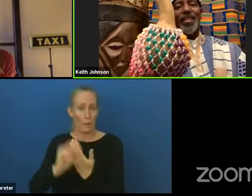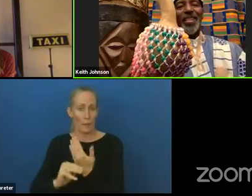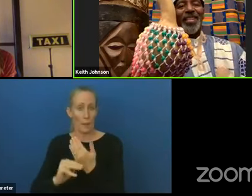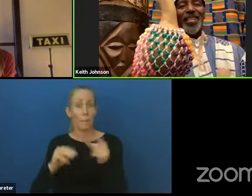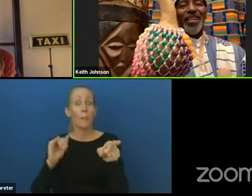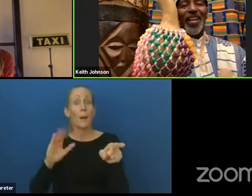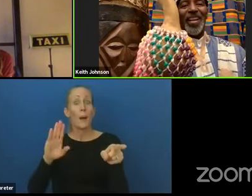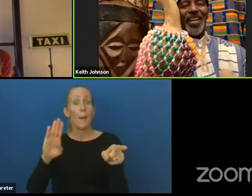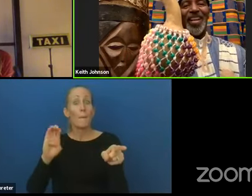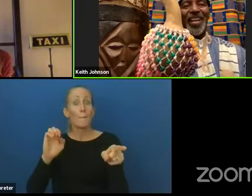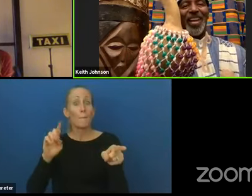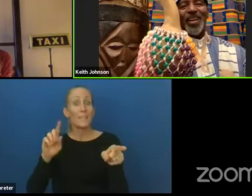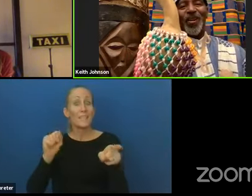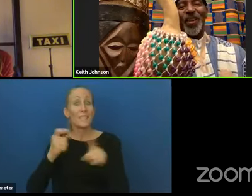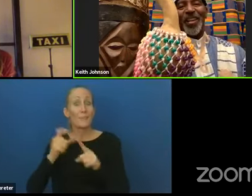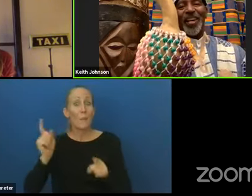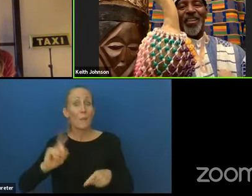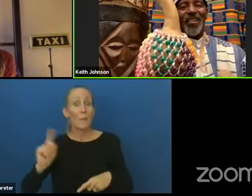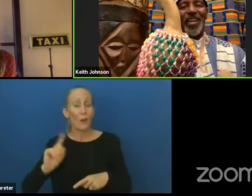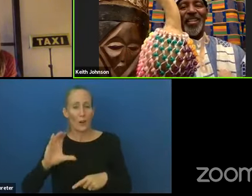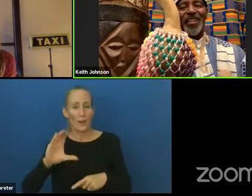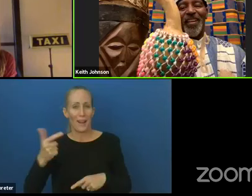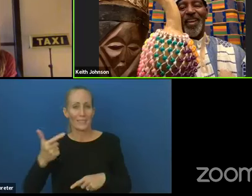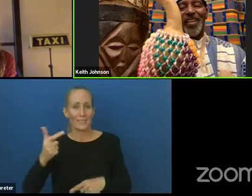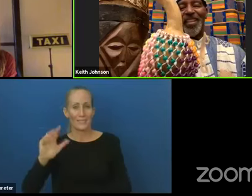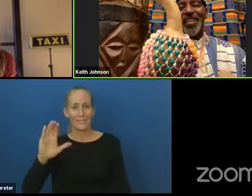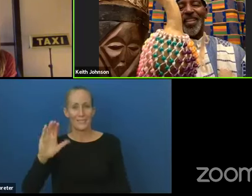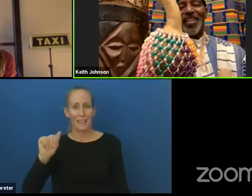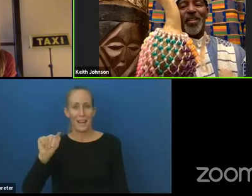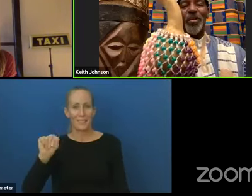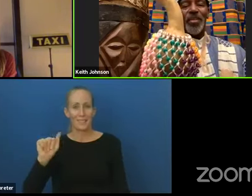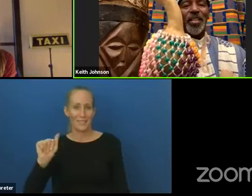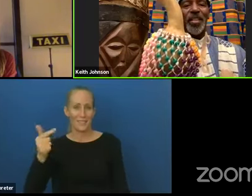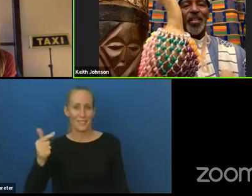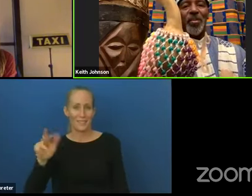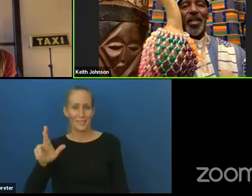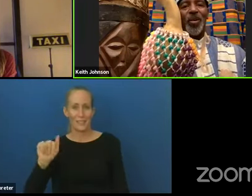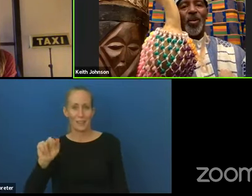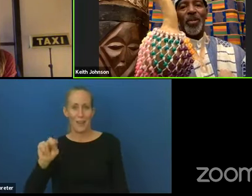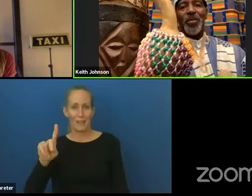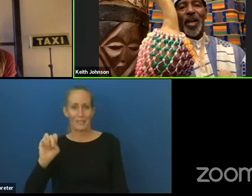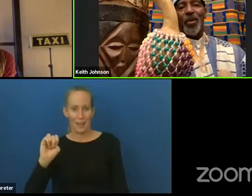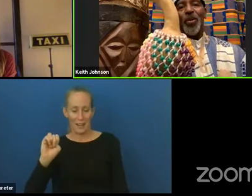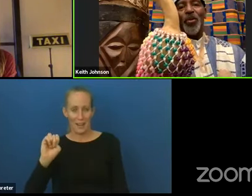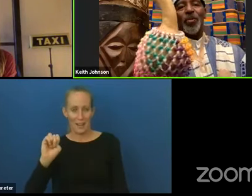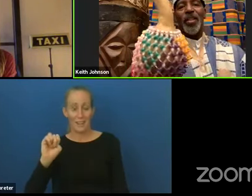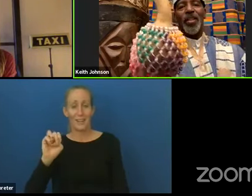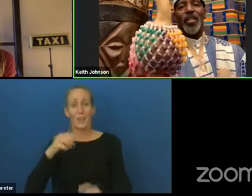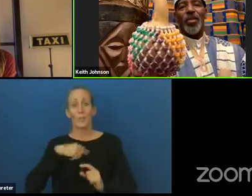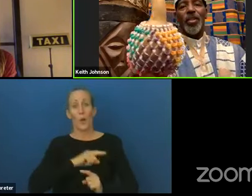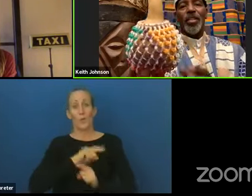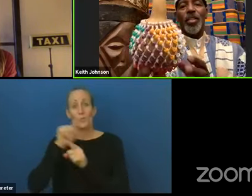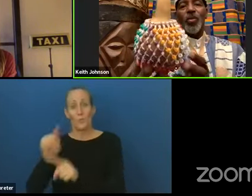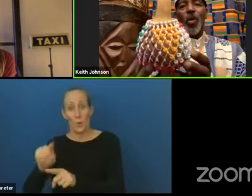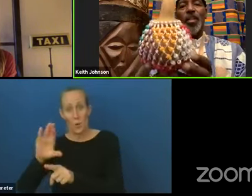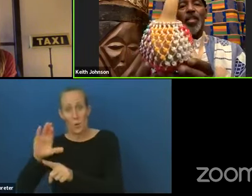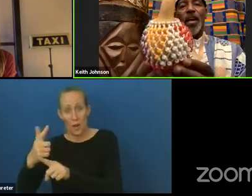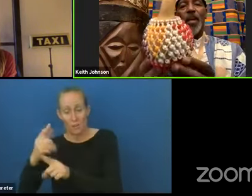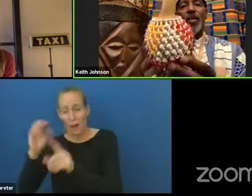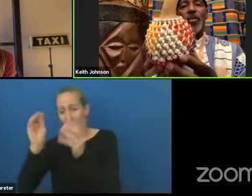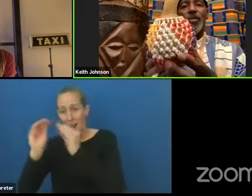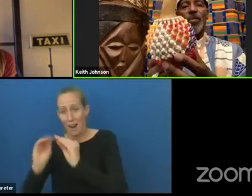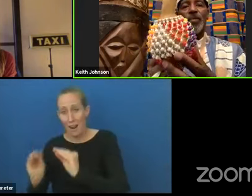Grande. So I get a kick out of going down to Casa Grande and them sending me the gourds back home. So this is